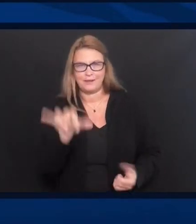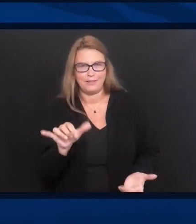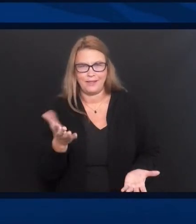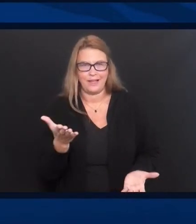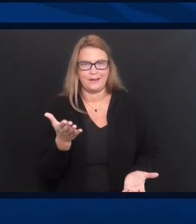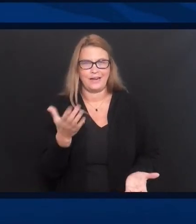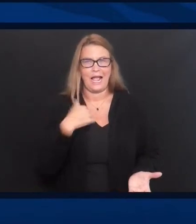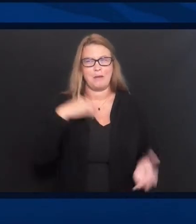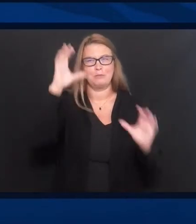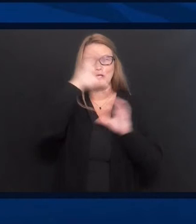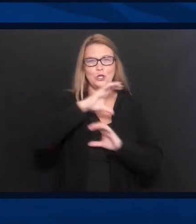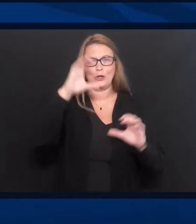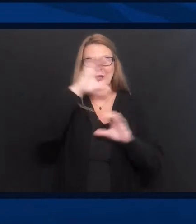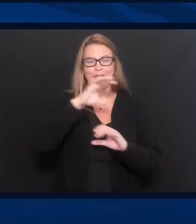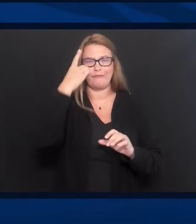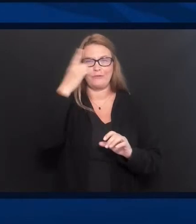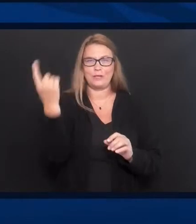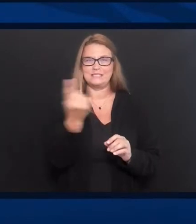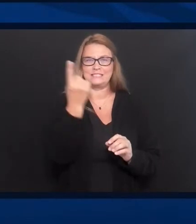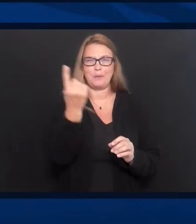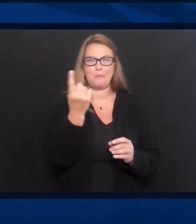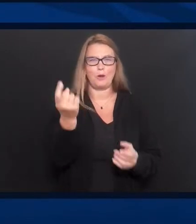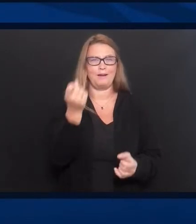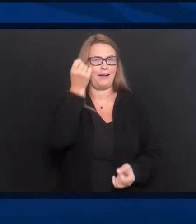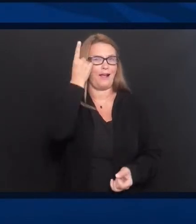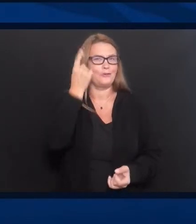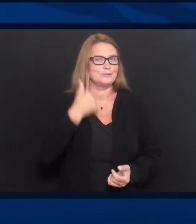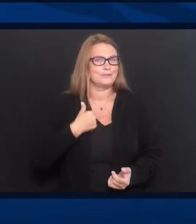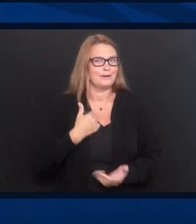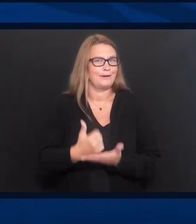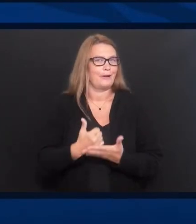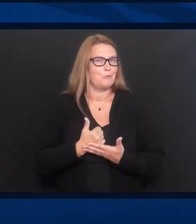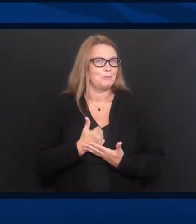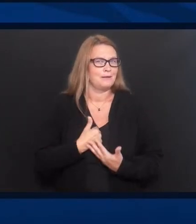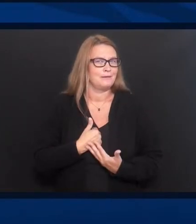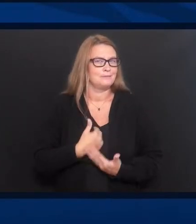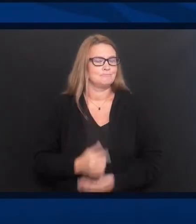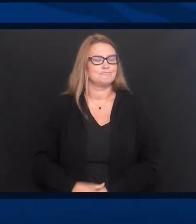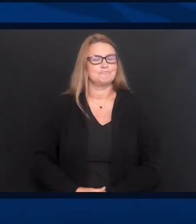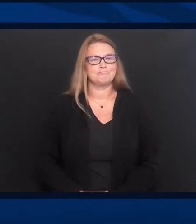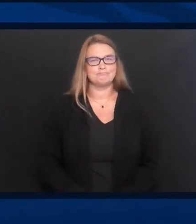I'm looking for someone to try to help me understand that. Thank you.